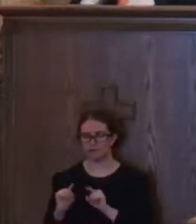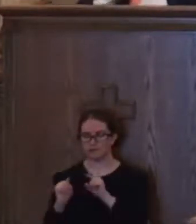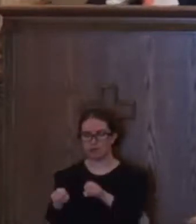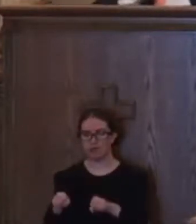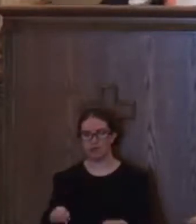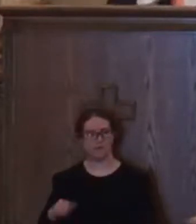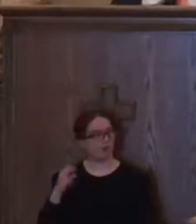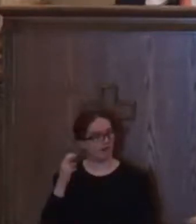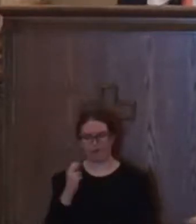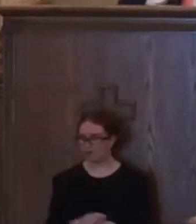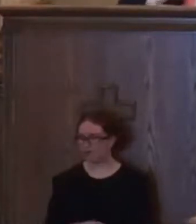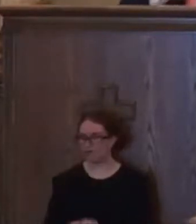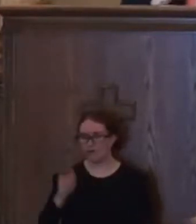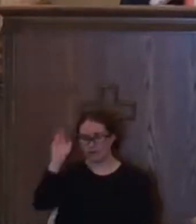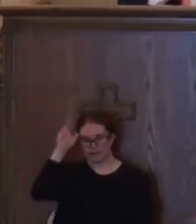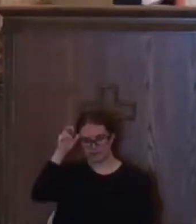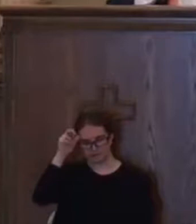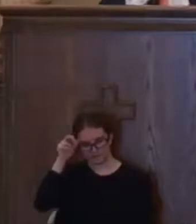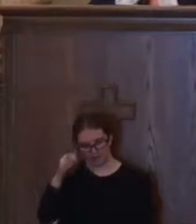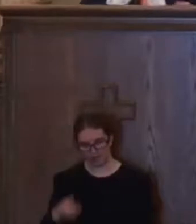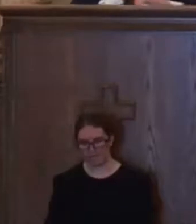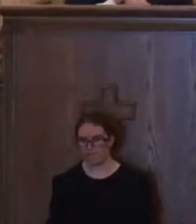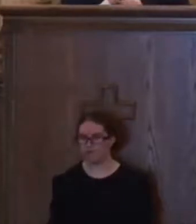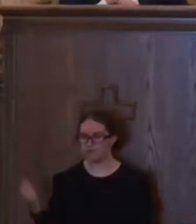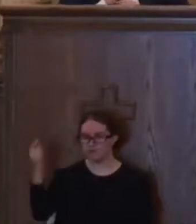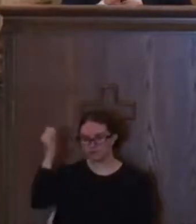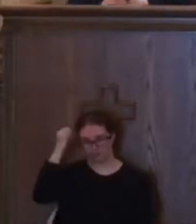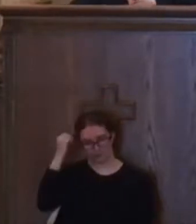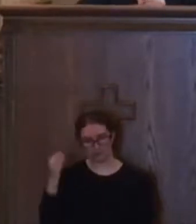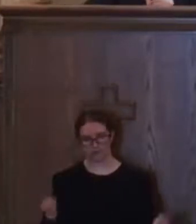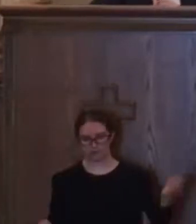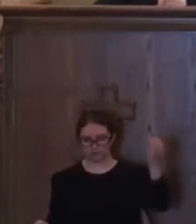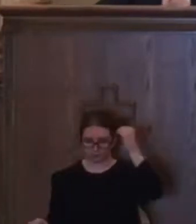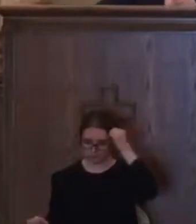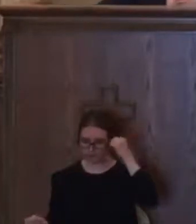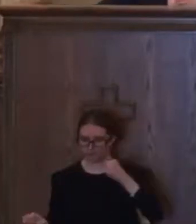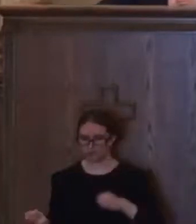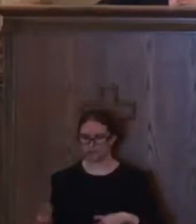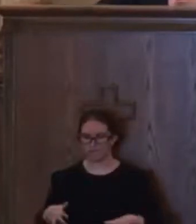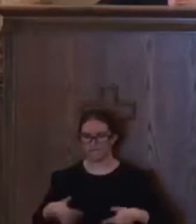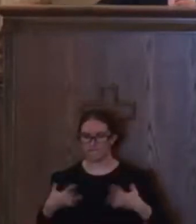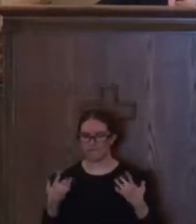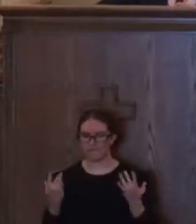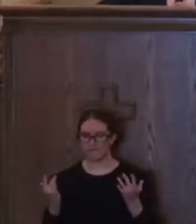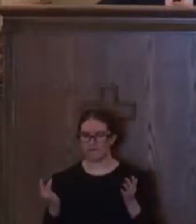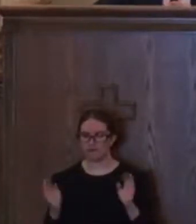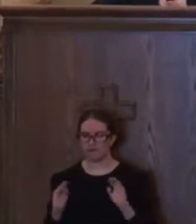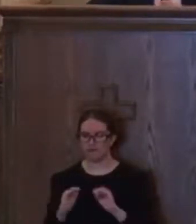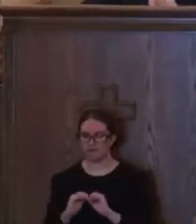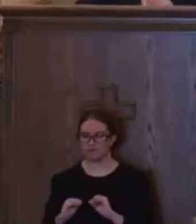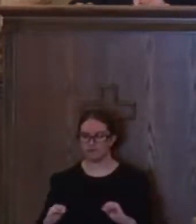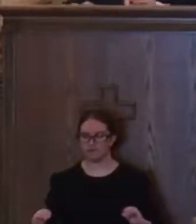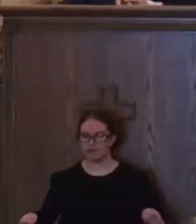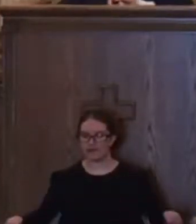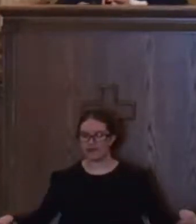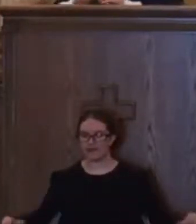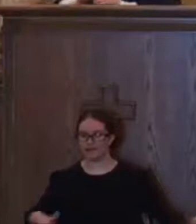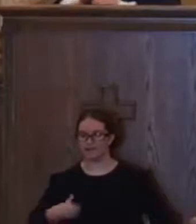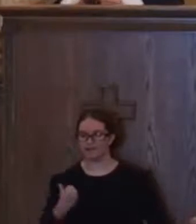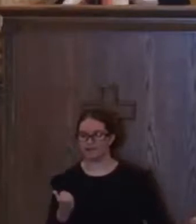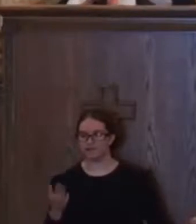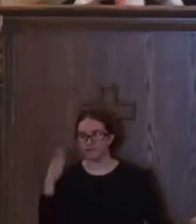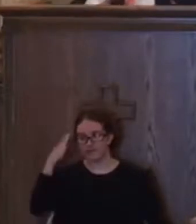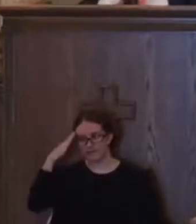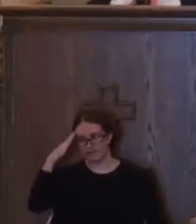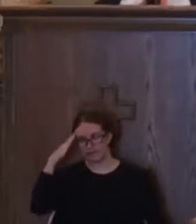careful, then the devil will work on us and he will wear us down to where we feel like we can't even do anything else but